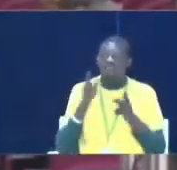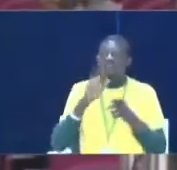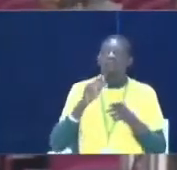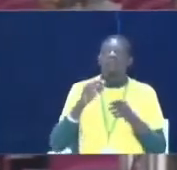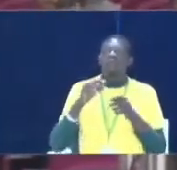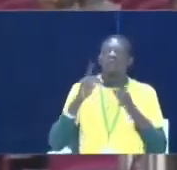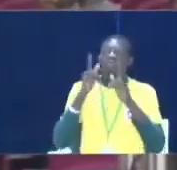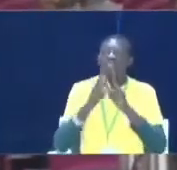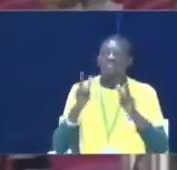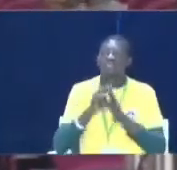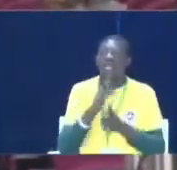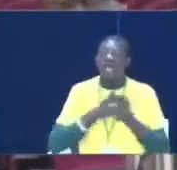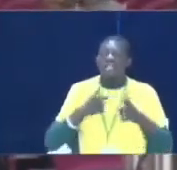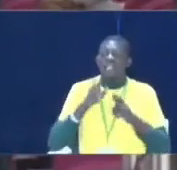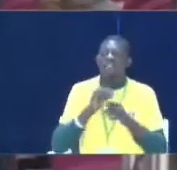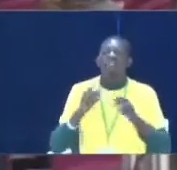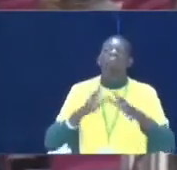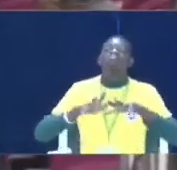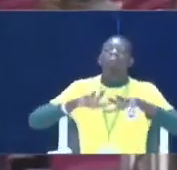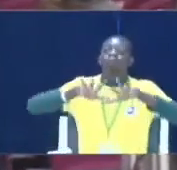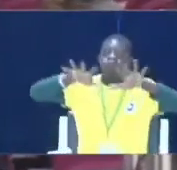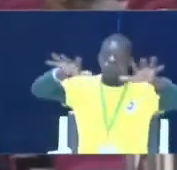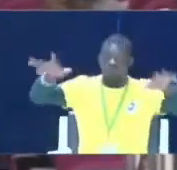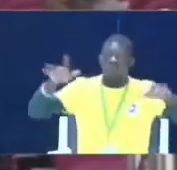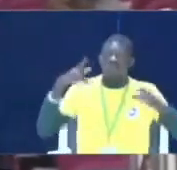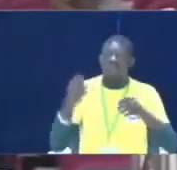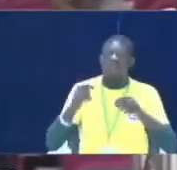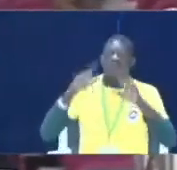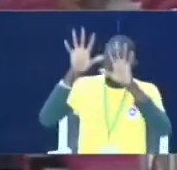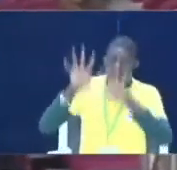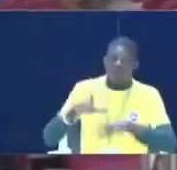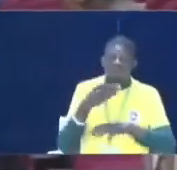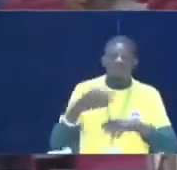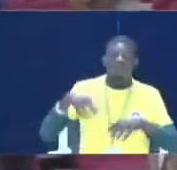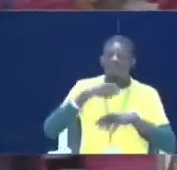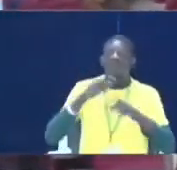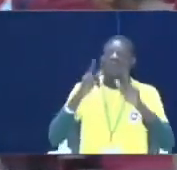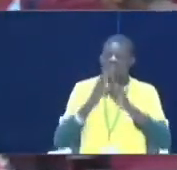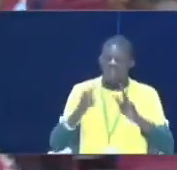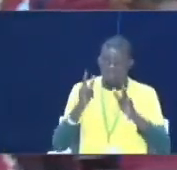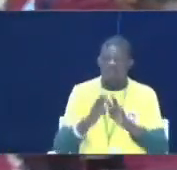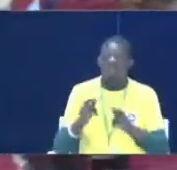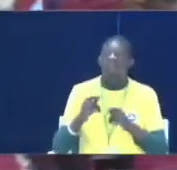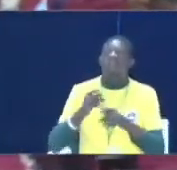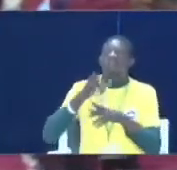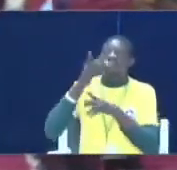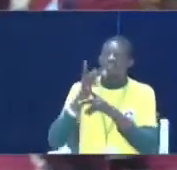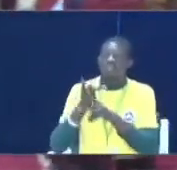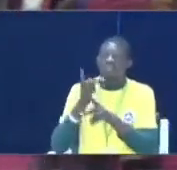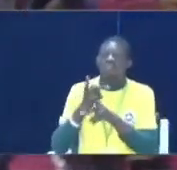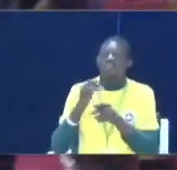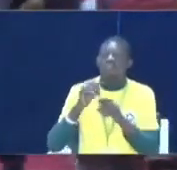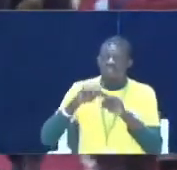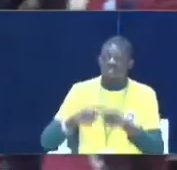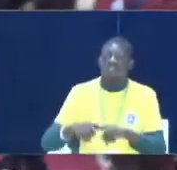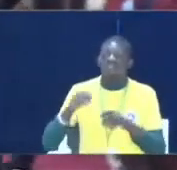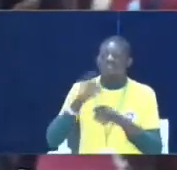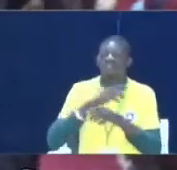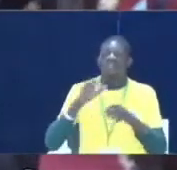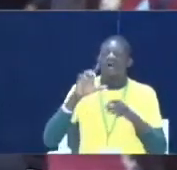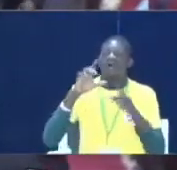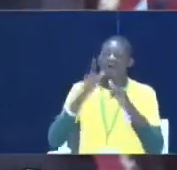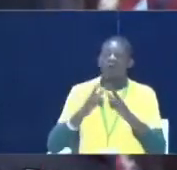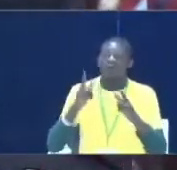tent, and let them stretch forth the curtains of thine habitation. Spare not, lengthen thy cords and strengthen